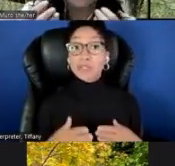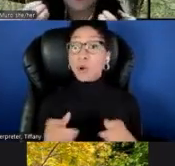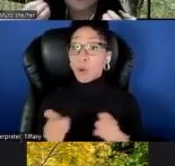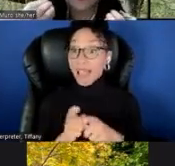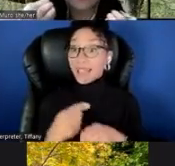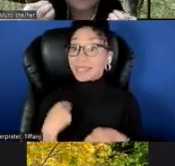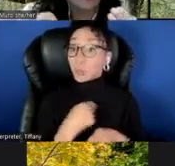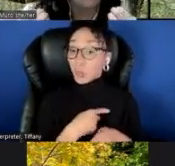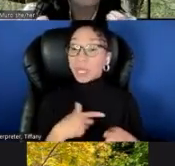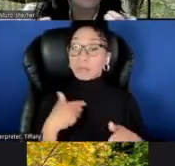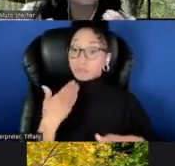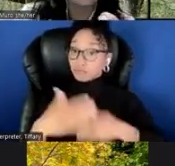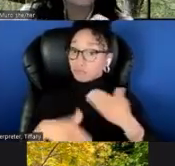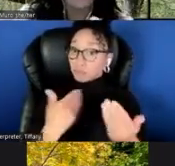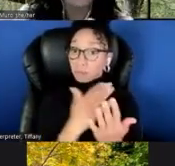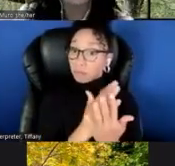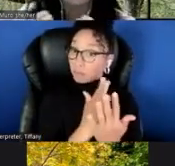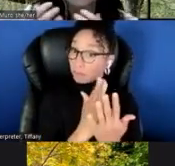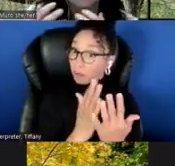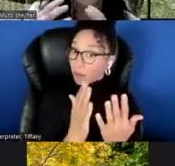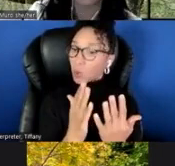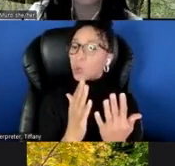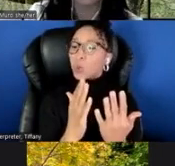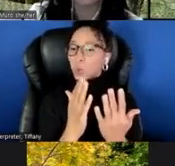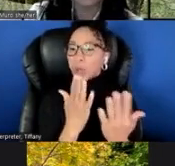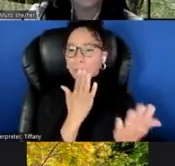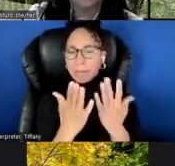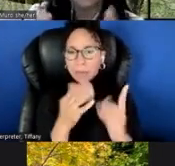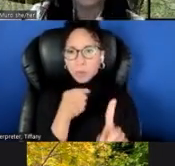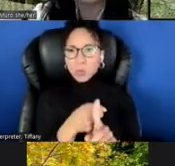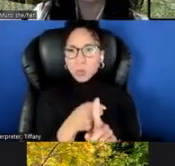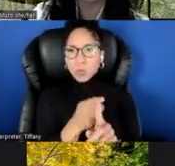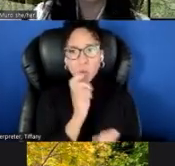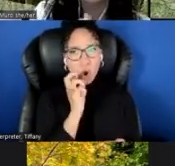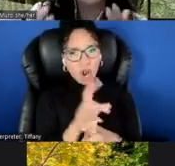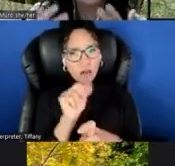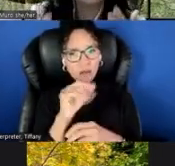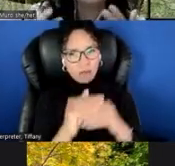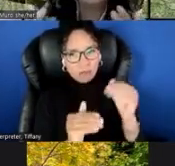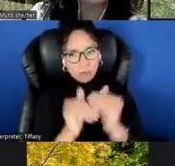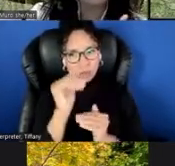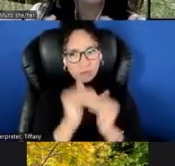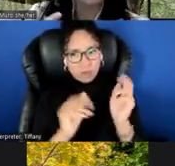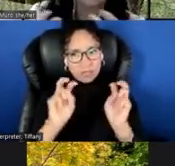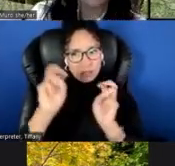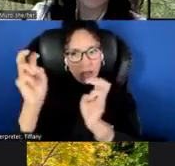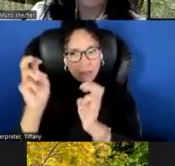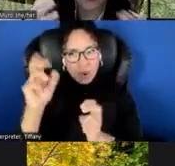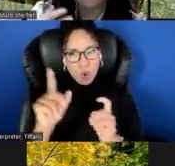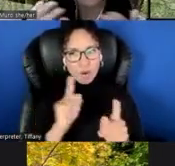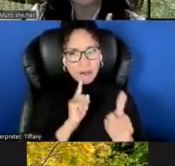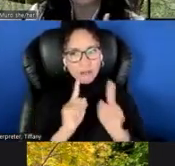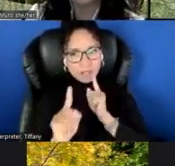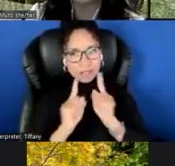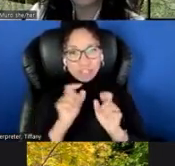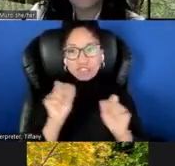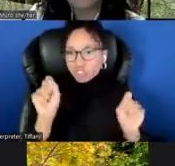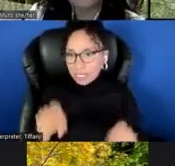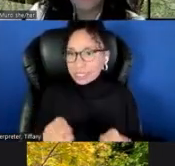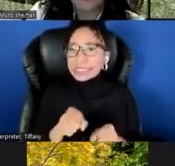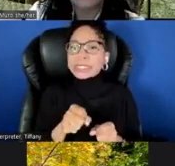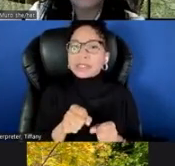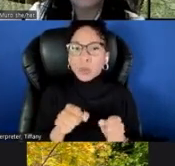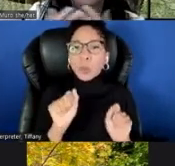things, it's a hard conversation to have. It's a hard topic to get to. It is uncomfortable. And there can be impacts that cause harm.